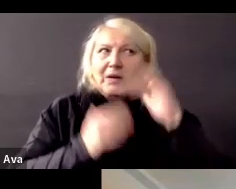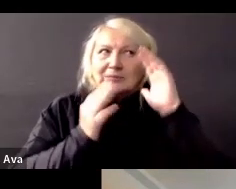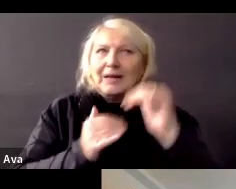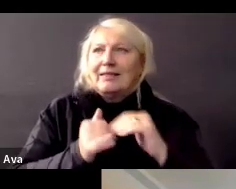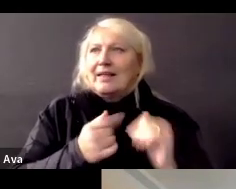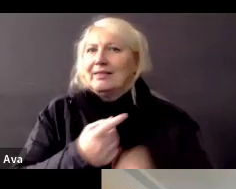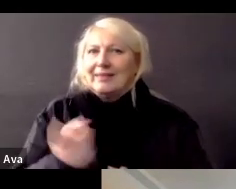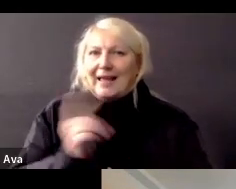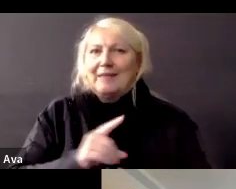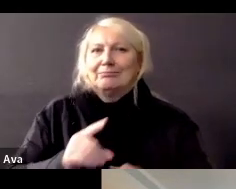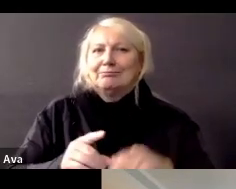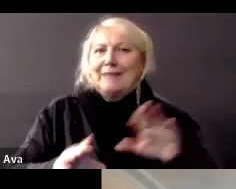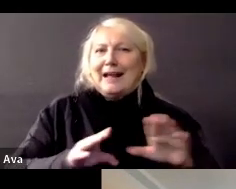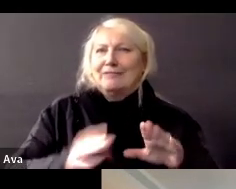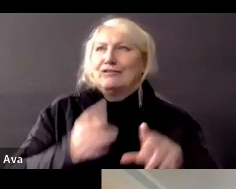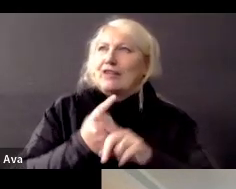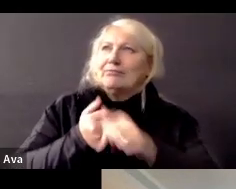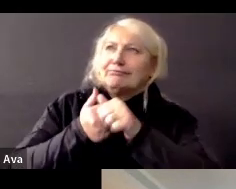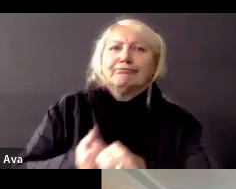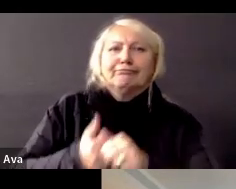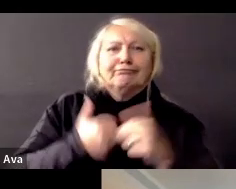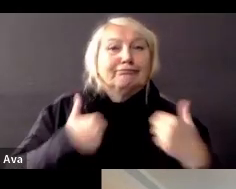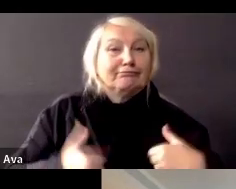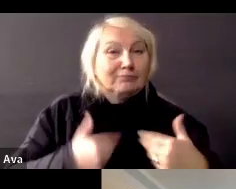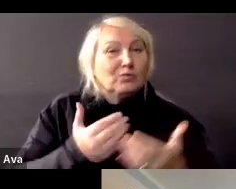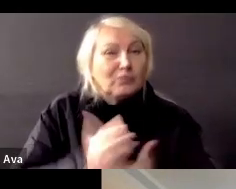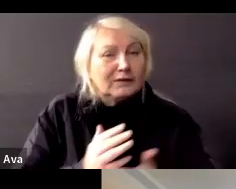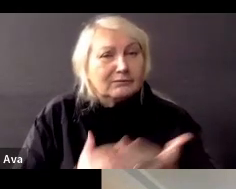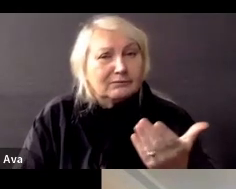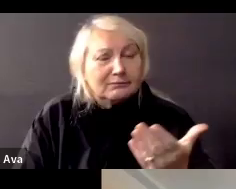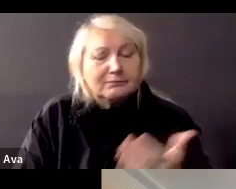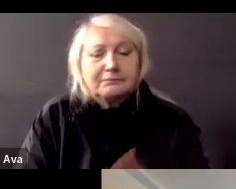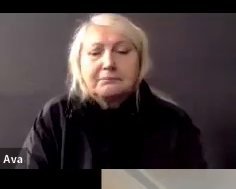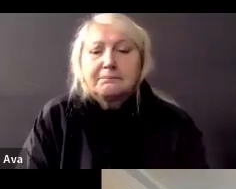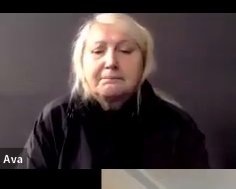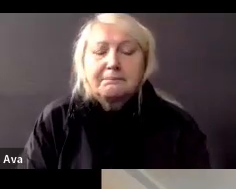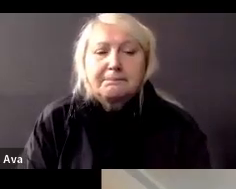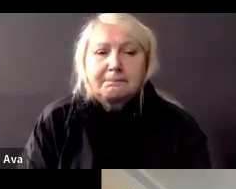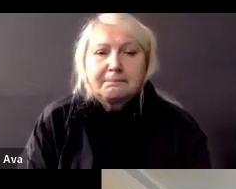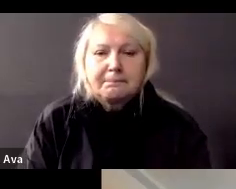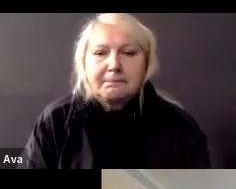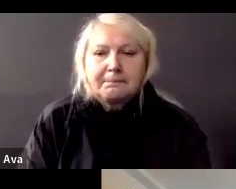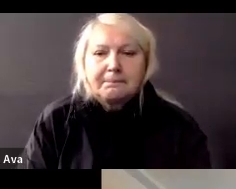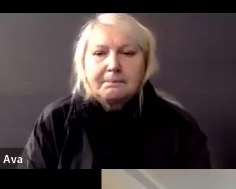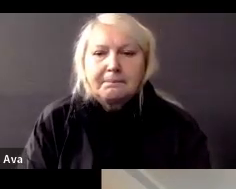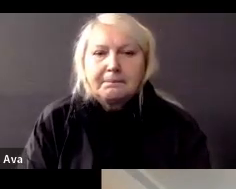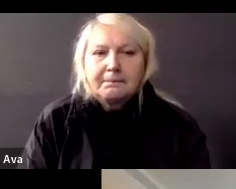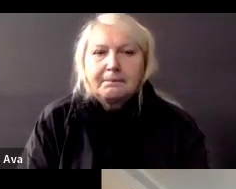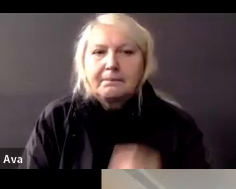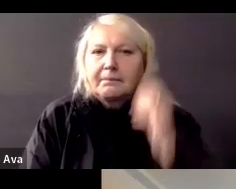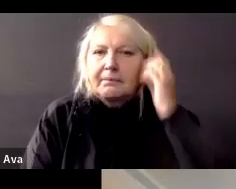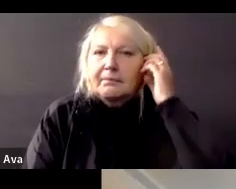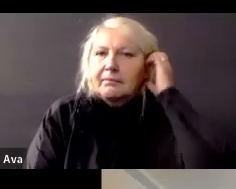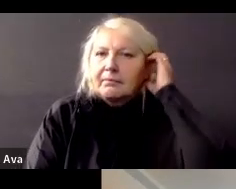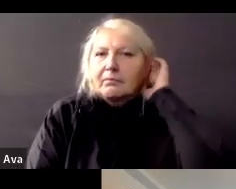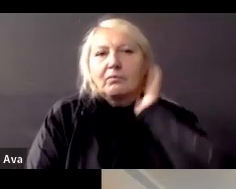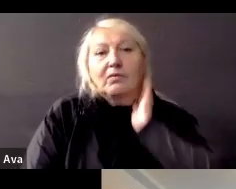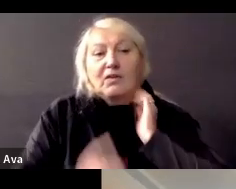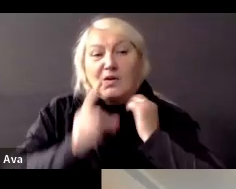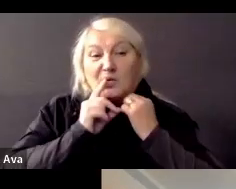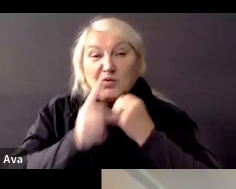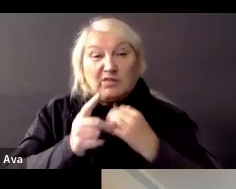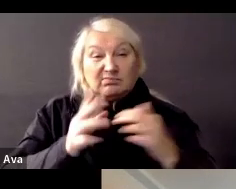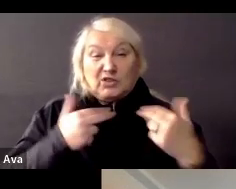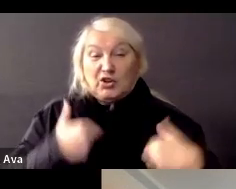So uh, all to say is that human rights impact us in many